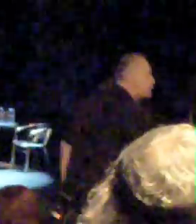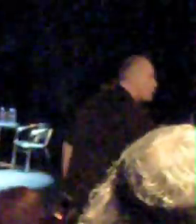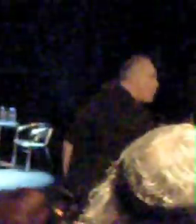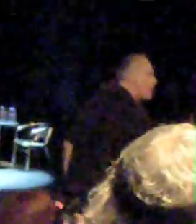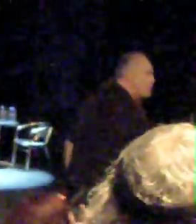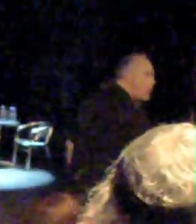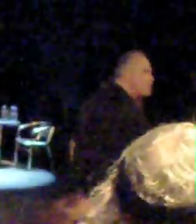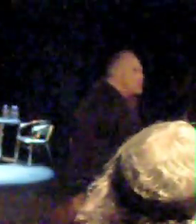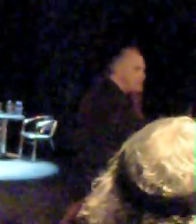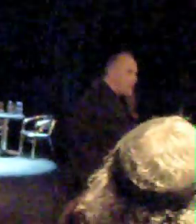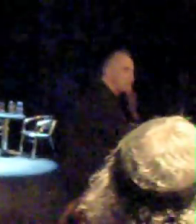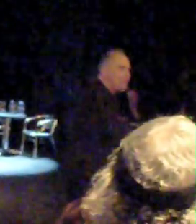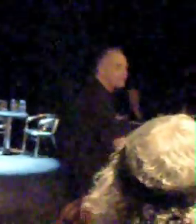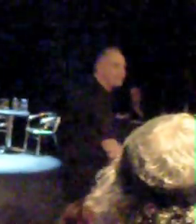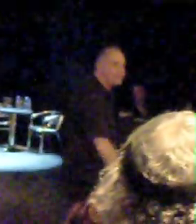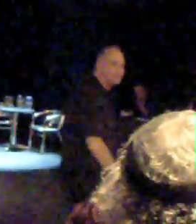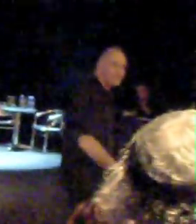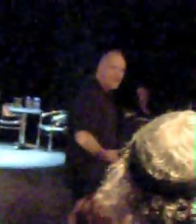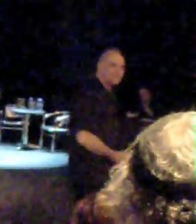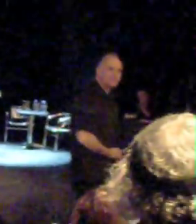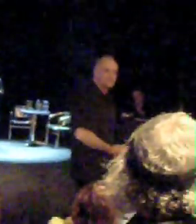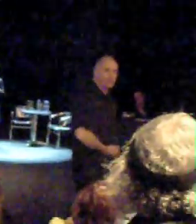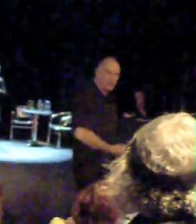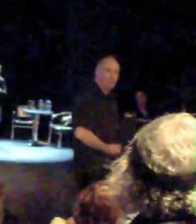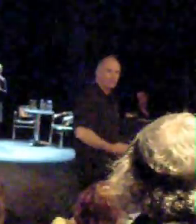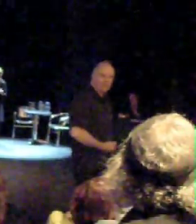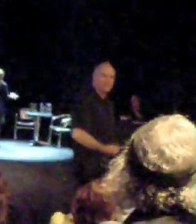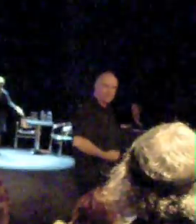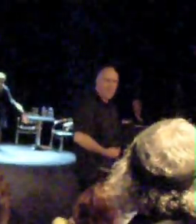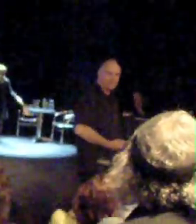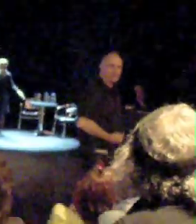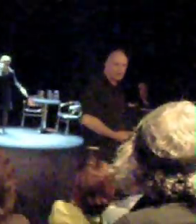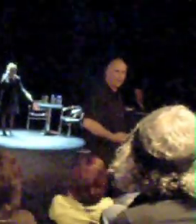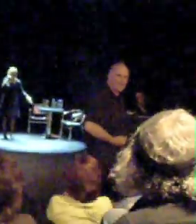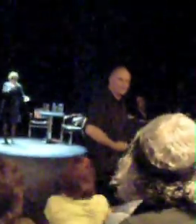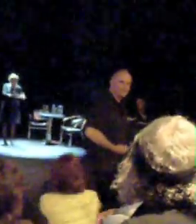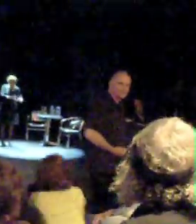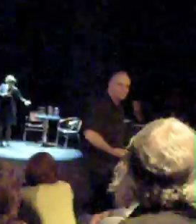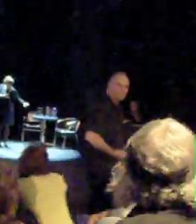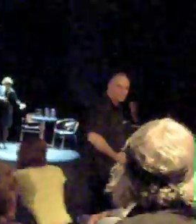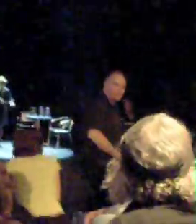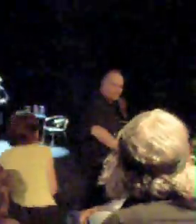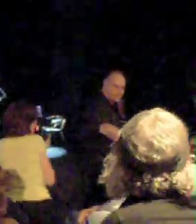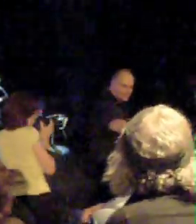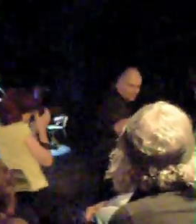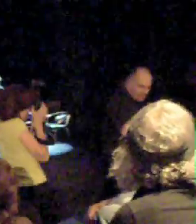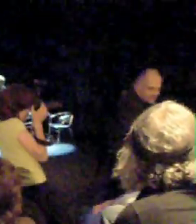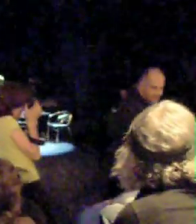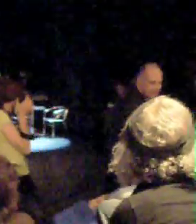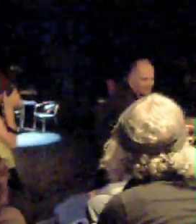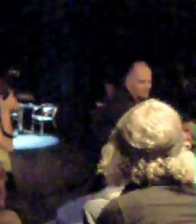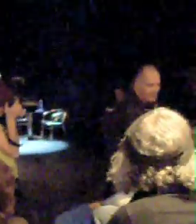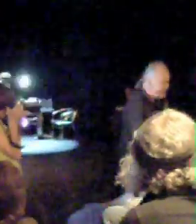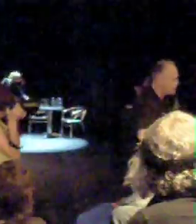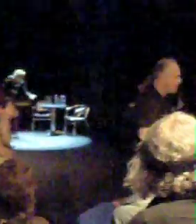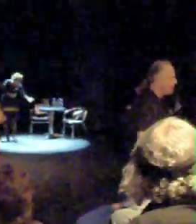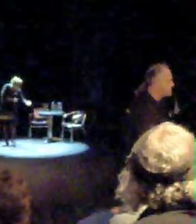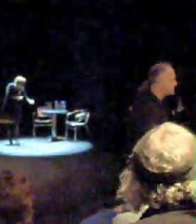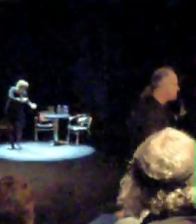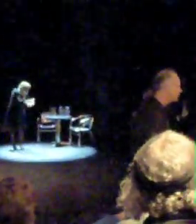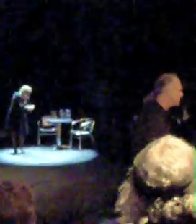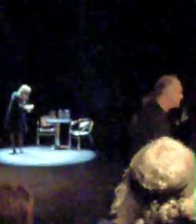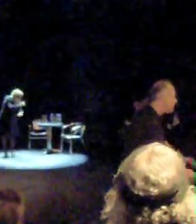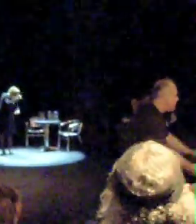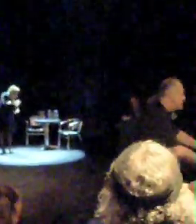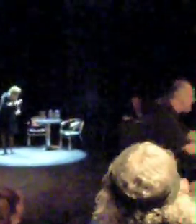look down to where from you came up and see the rope that's tied to your waist, tied to the next man's